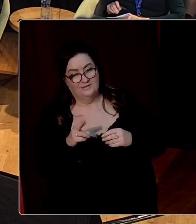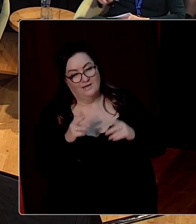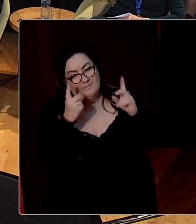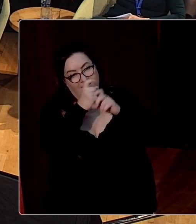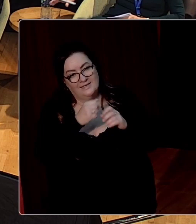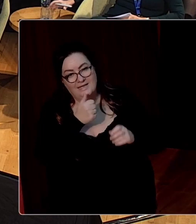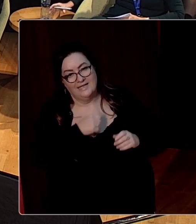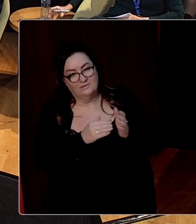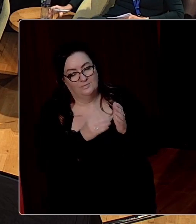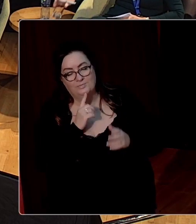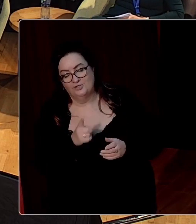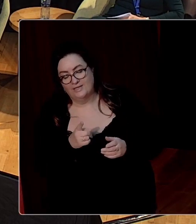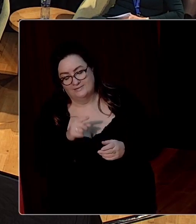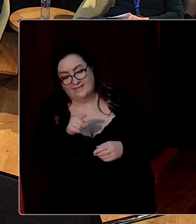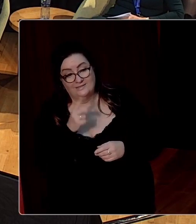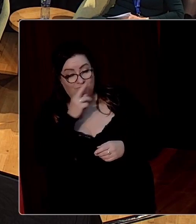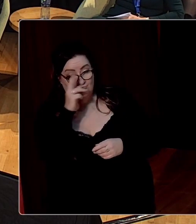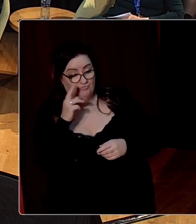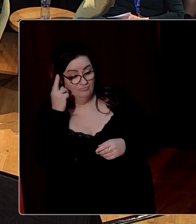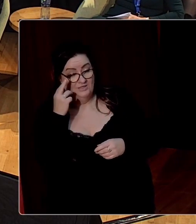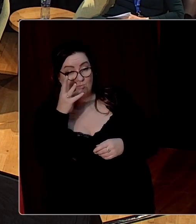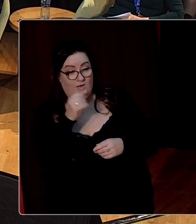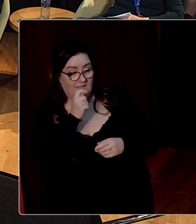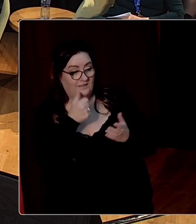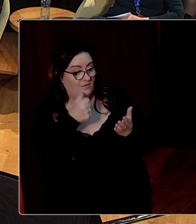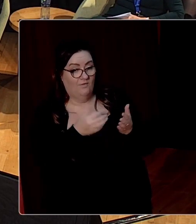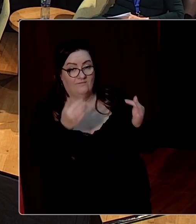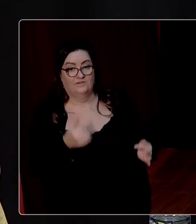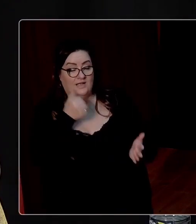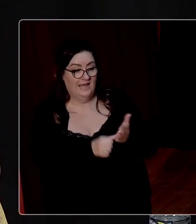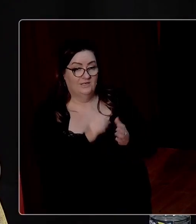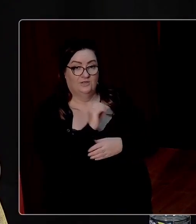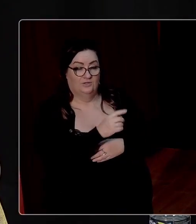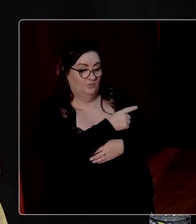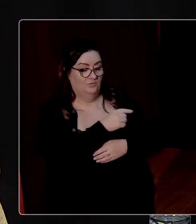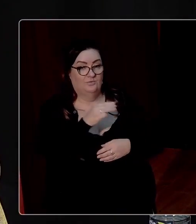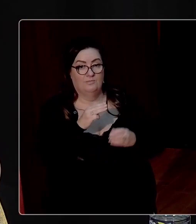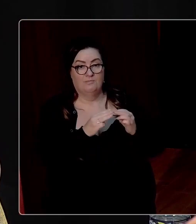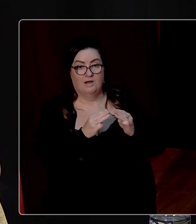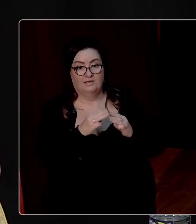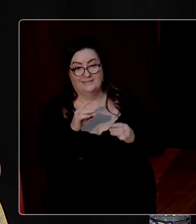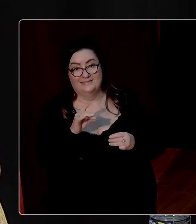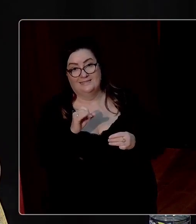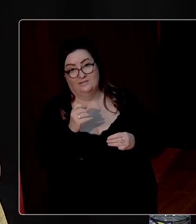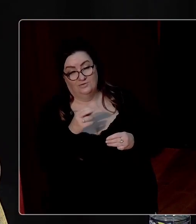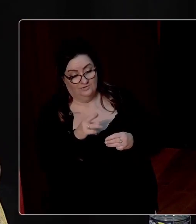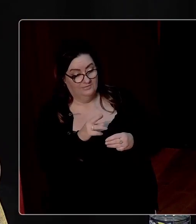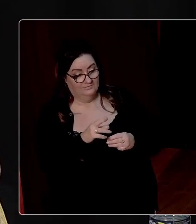answer. Yes, that's the reason they did give in the official letter to Margaret Skinner.